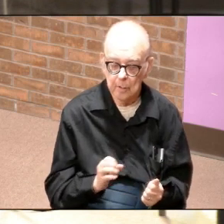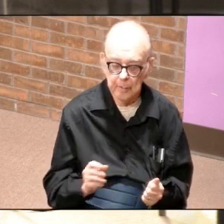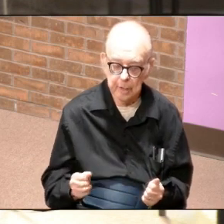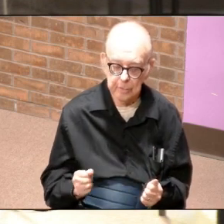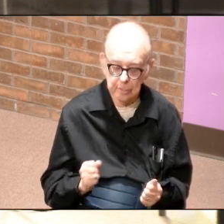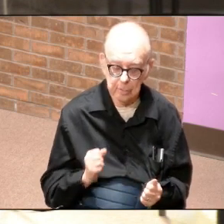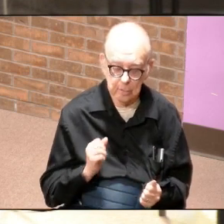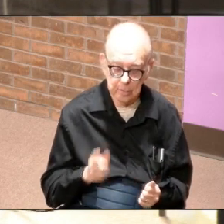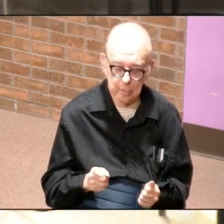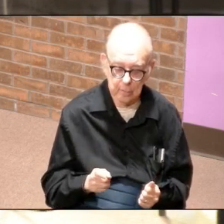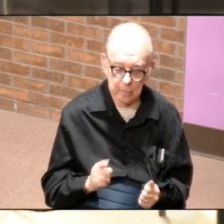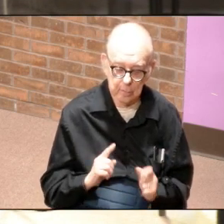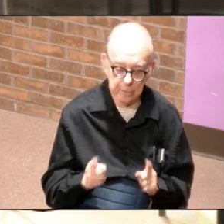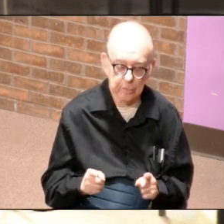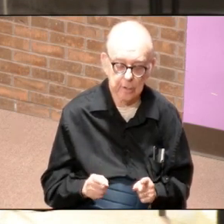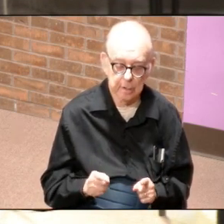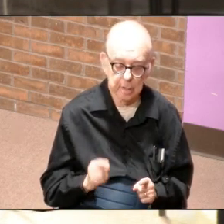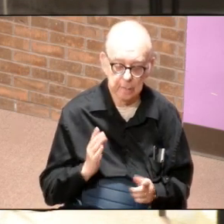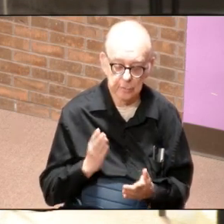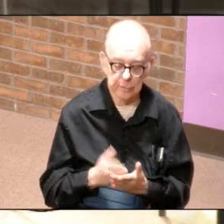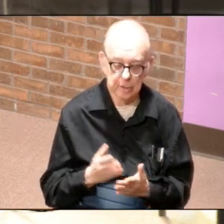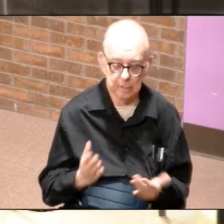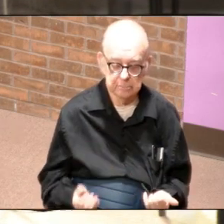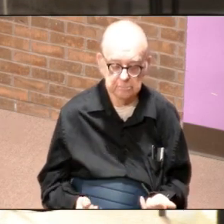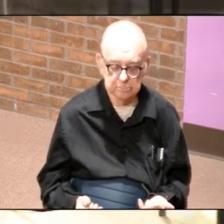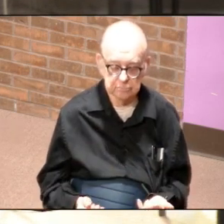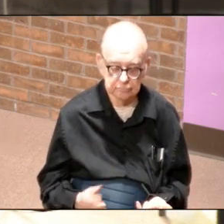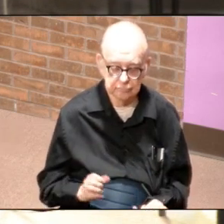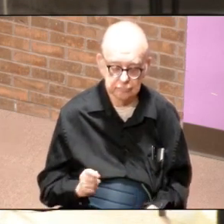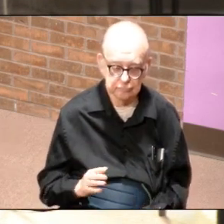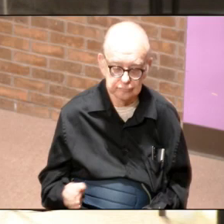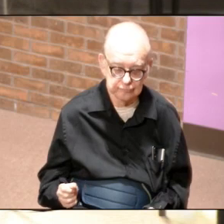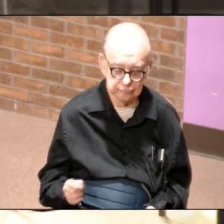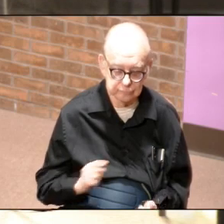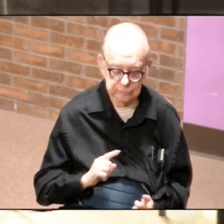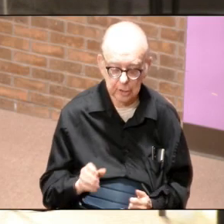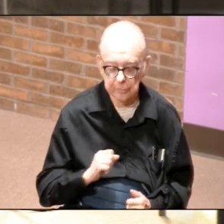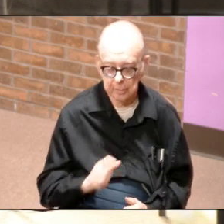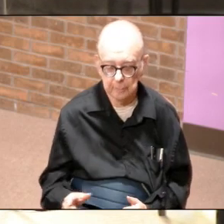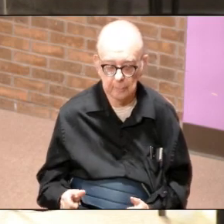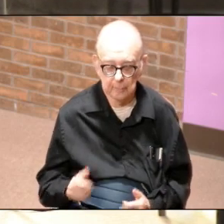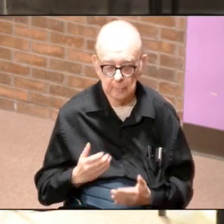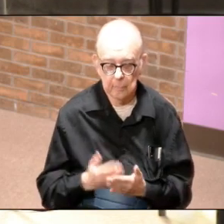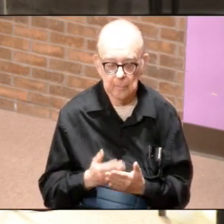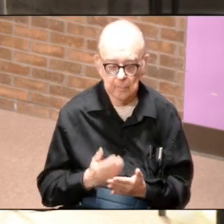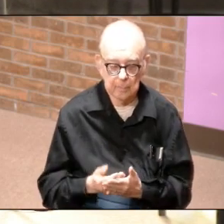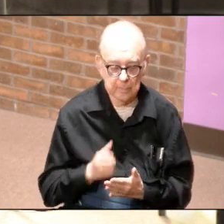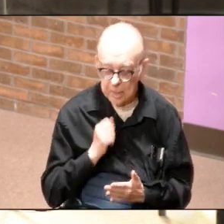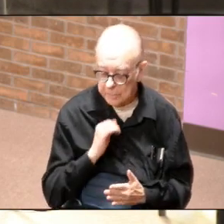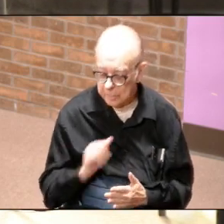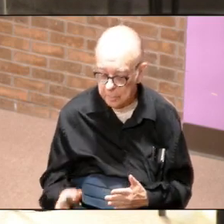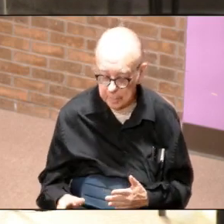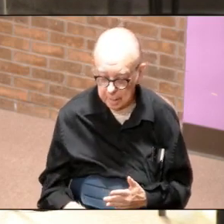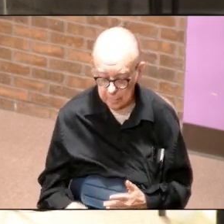It's going to stop here. And when Jeff Bezos goes to hell, the money doesn't go there.